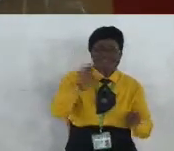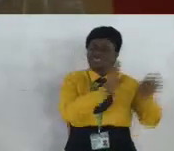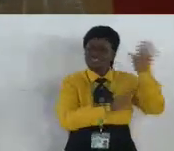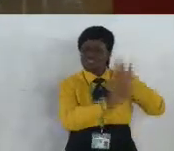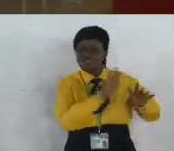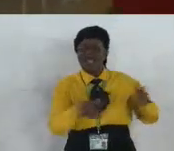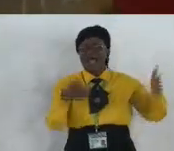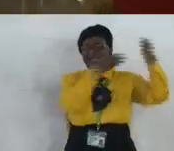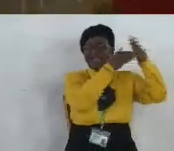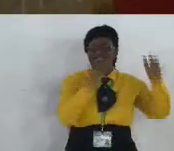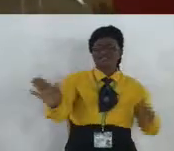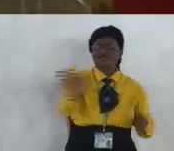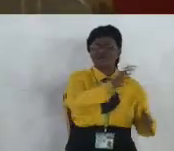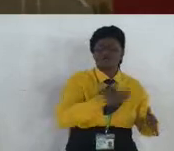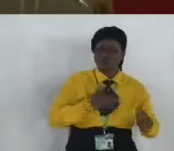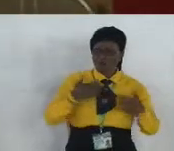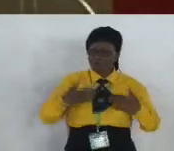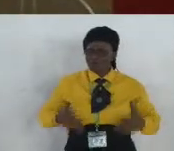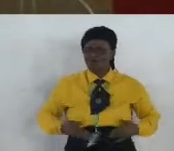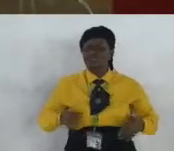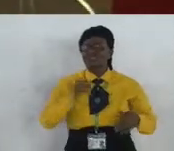over.